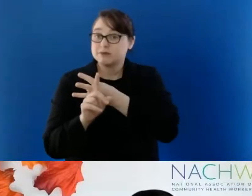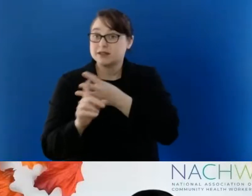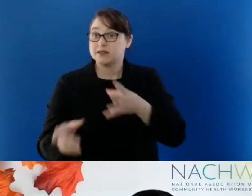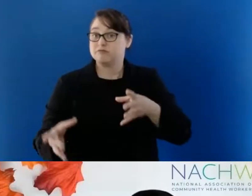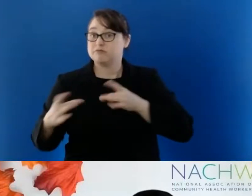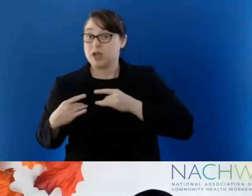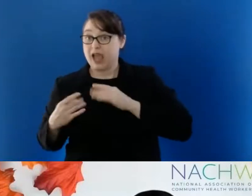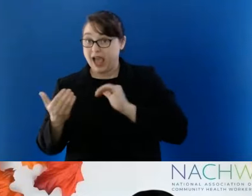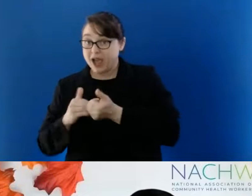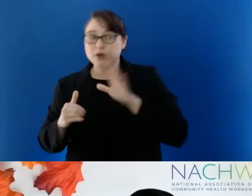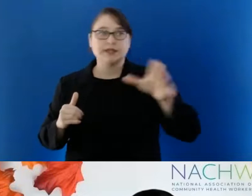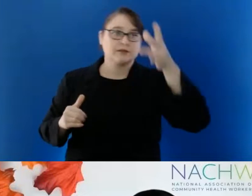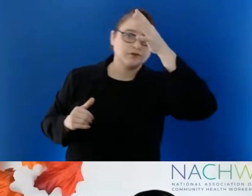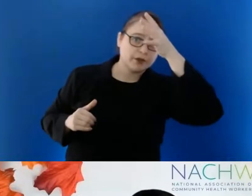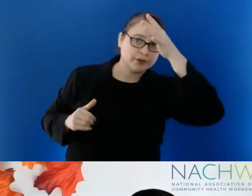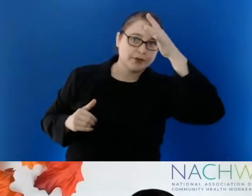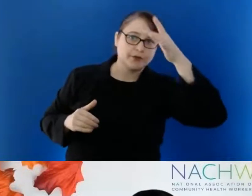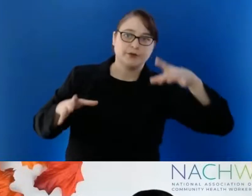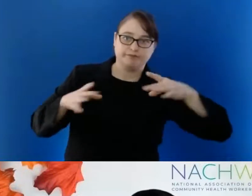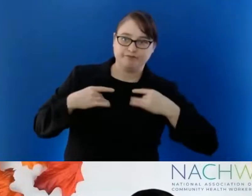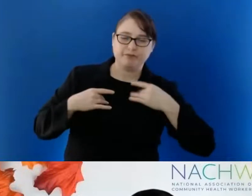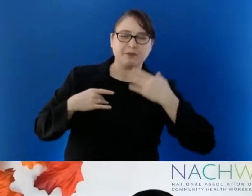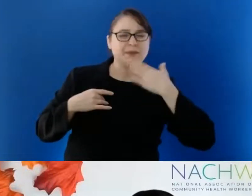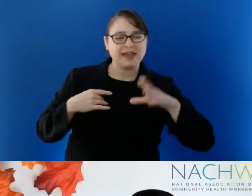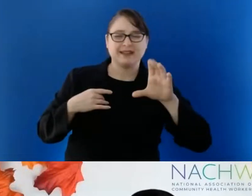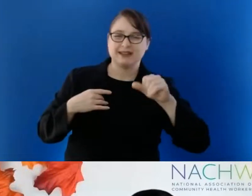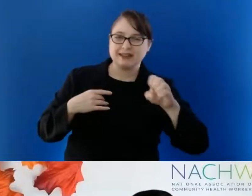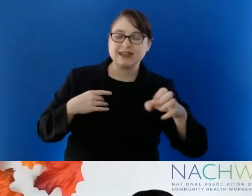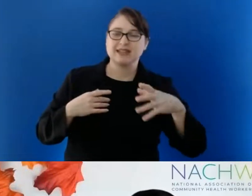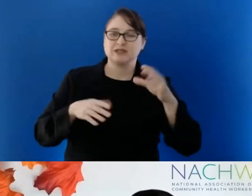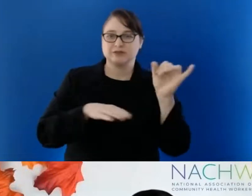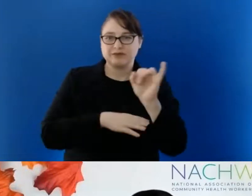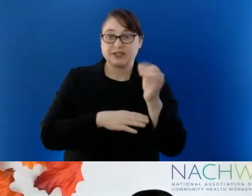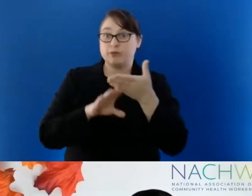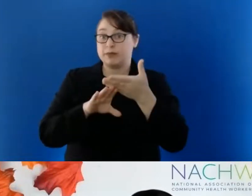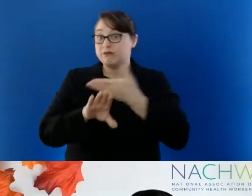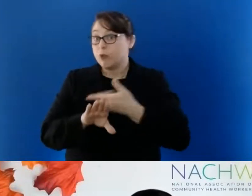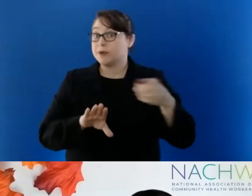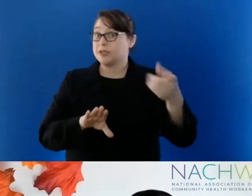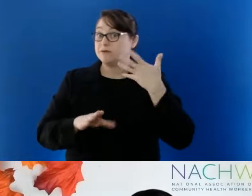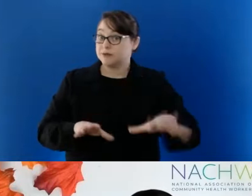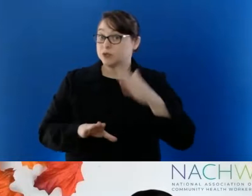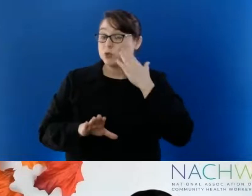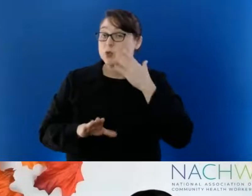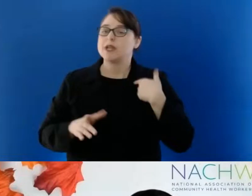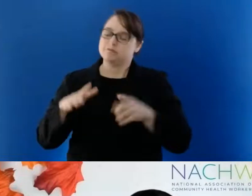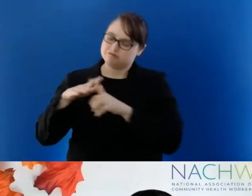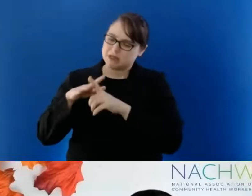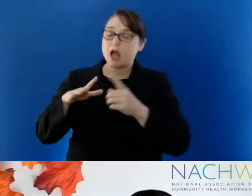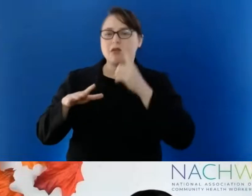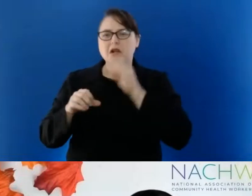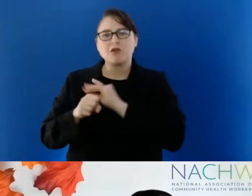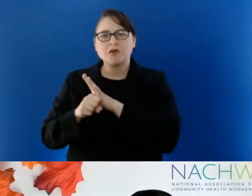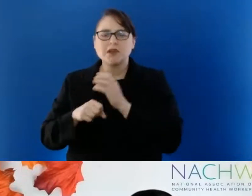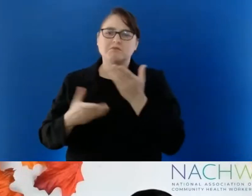had monkeypox. And so the father had a really bad case and was infectious before he knew it because he was having symptoms that he thought was COVID or the